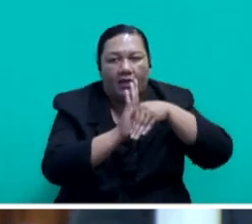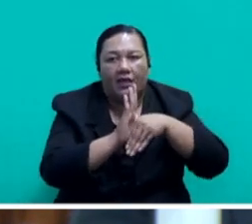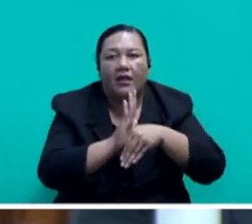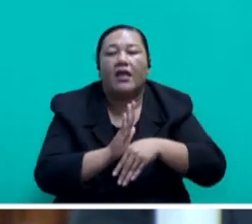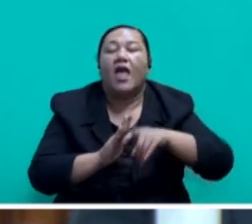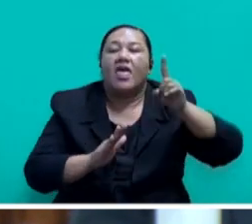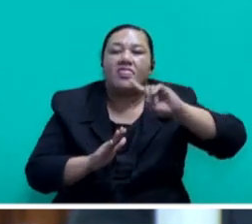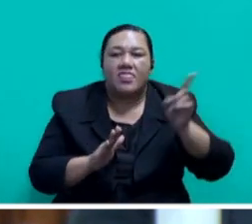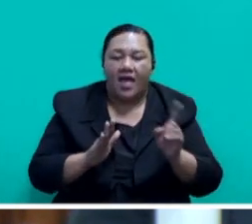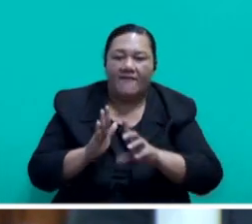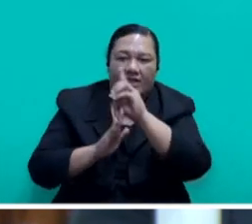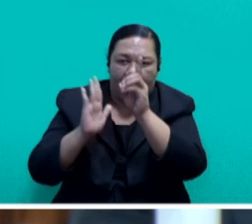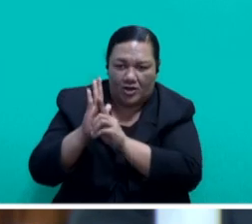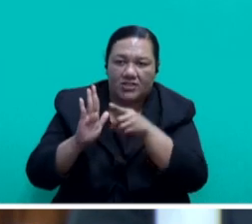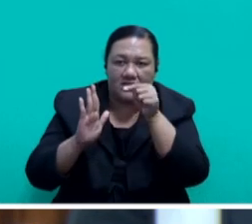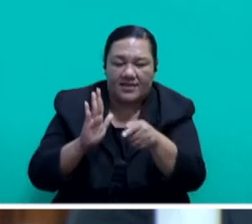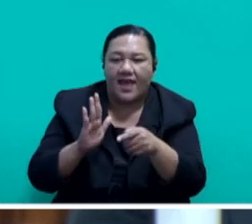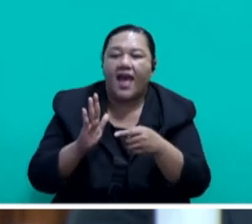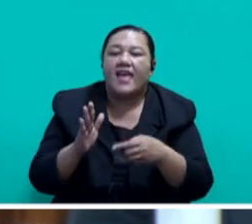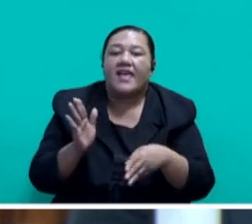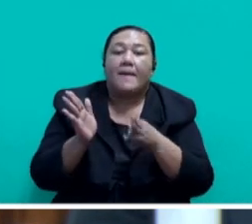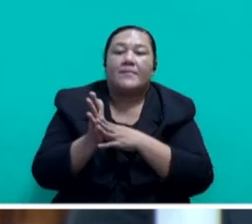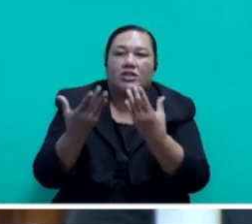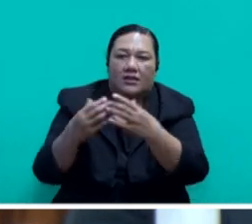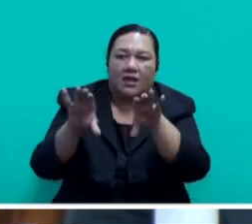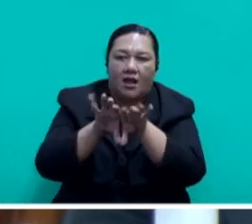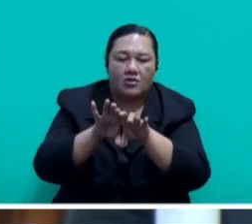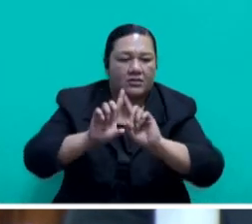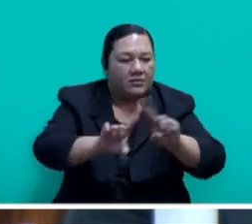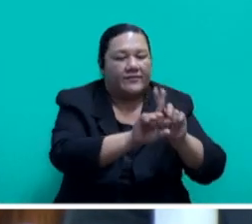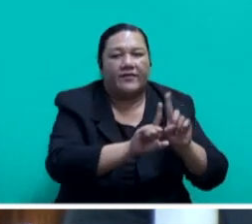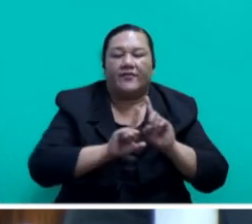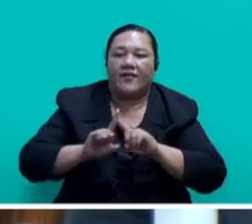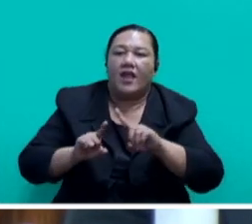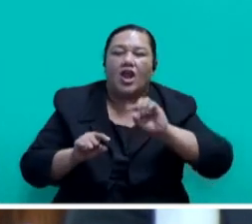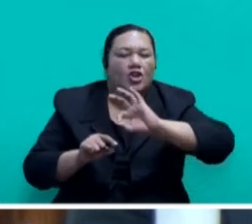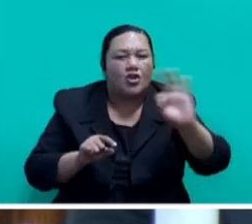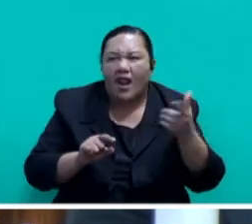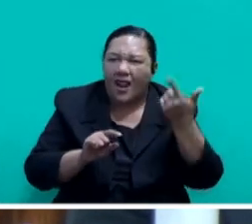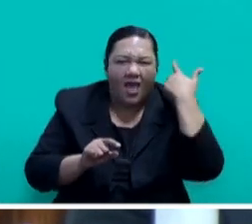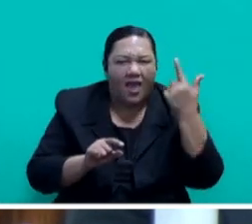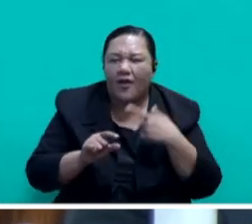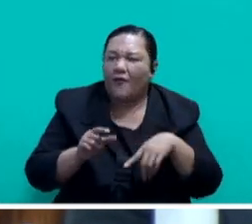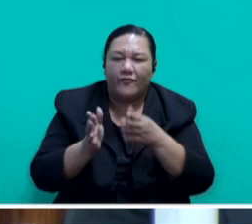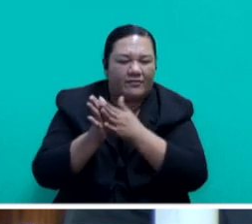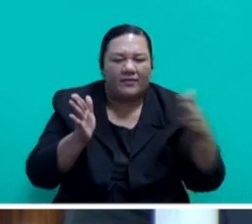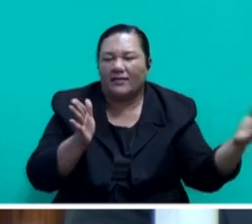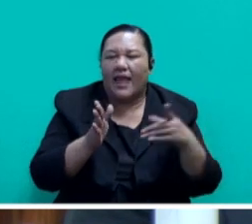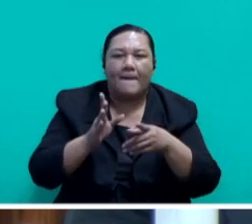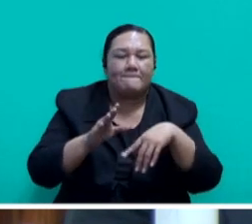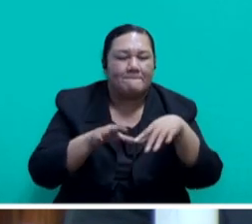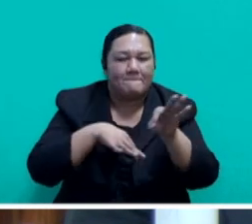councils. Excessive reliance on government grants, undue interference, lack of long-term planning, and vision